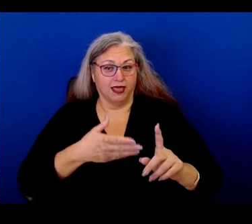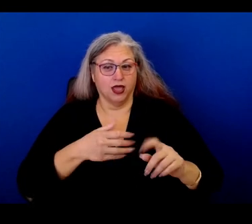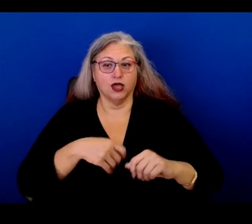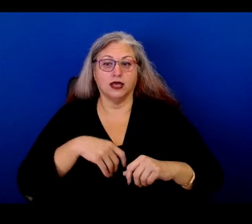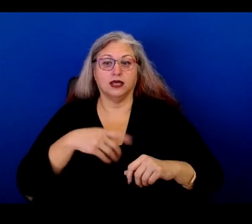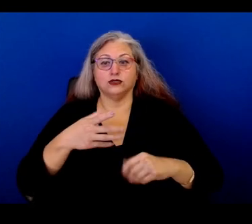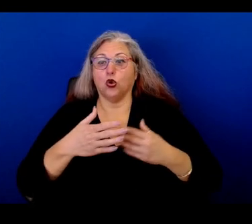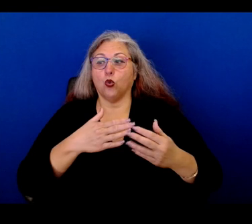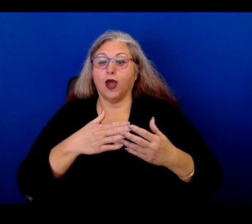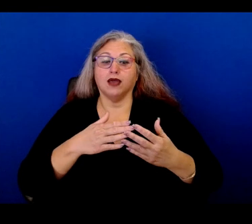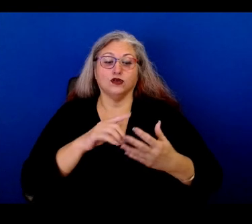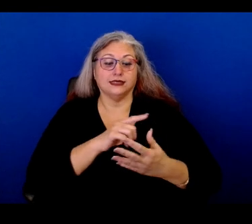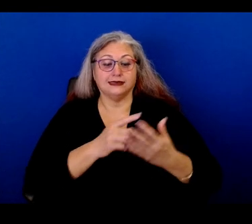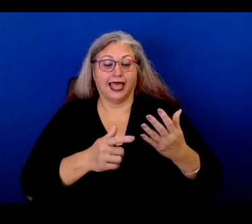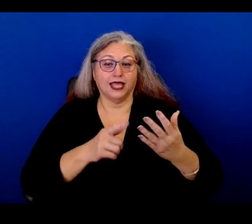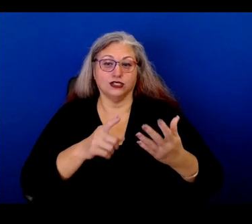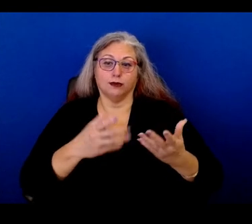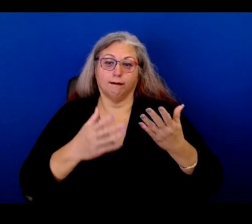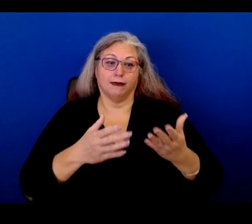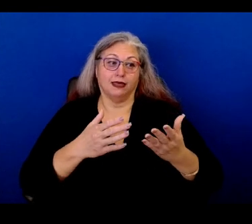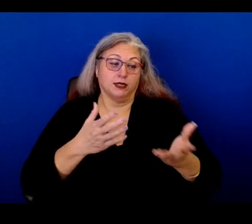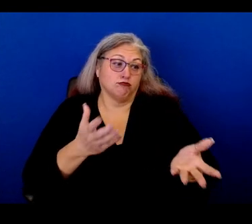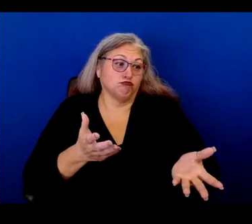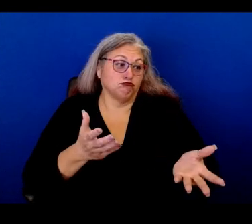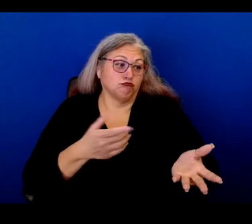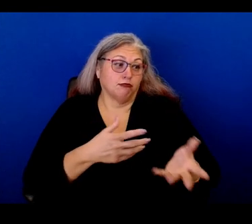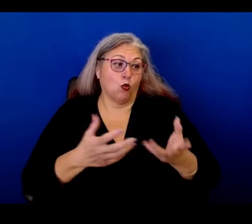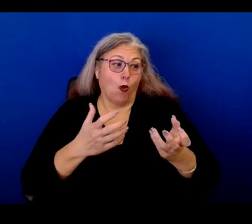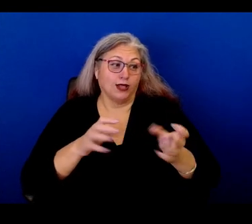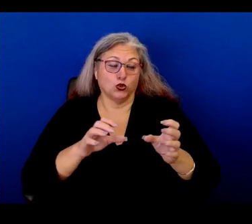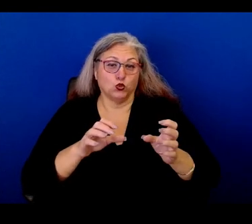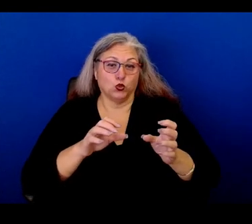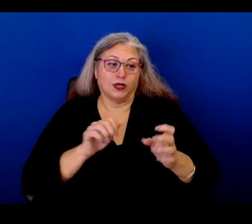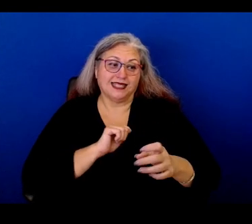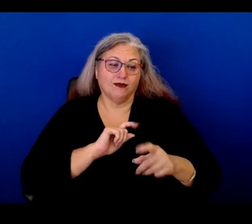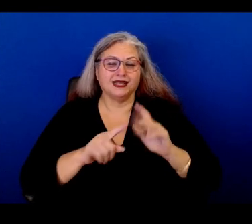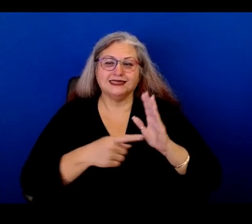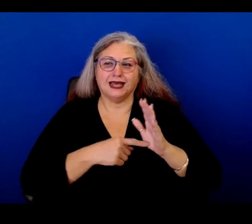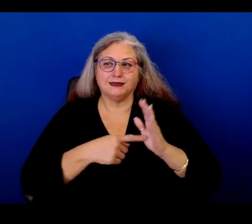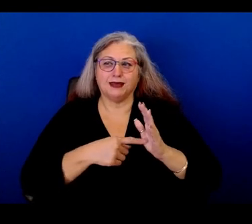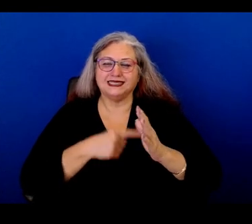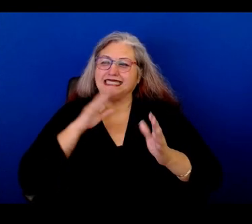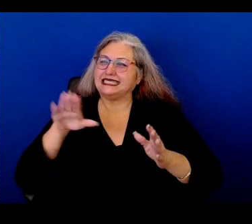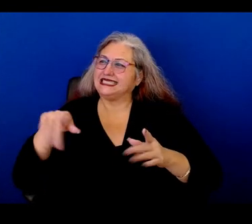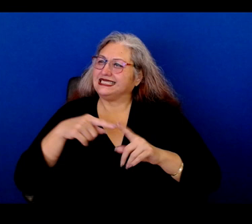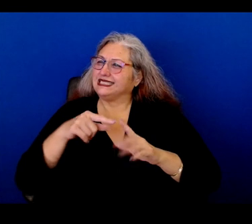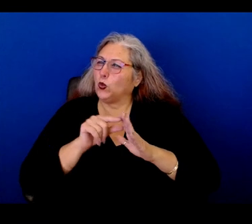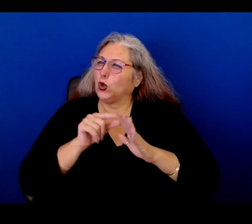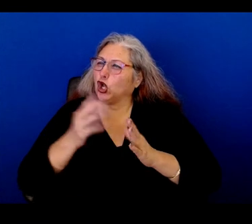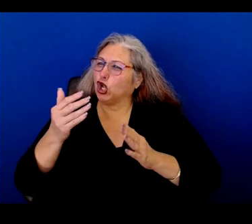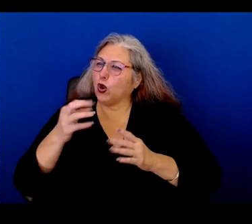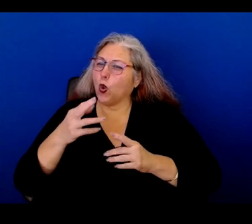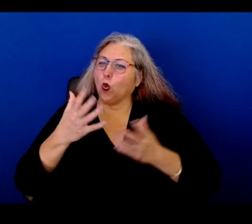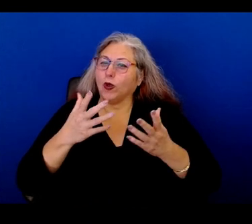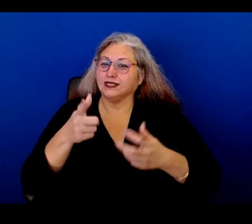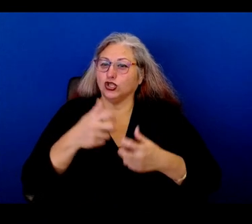you know, at whatever stage somebody may be at, they just might want to do all of it themselves, but once in a while say, what's the word for this? Or if that's the